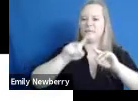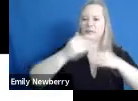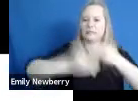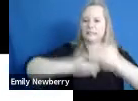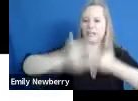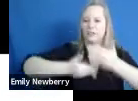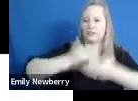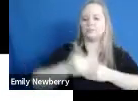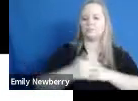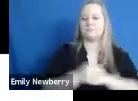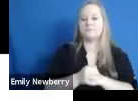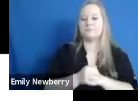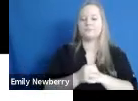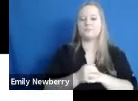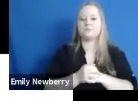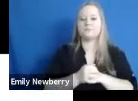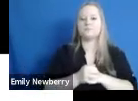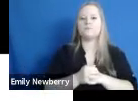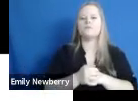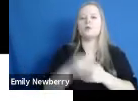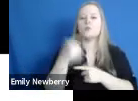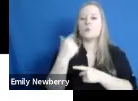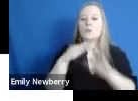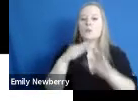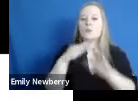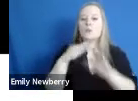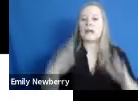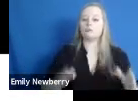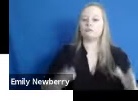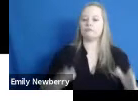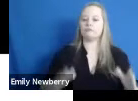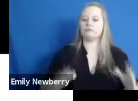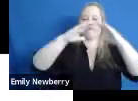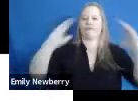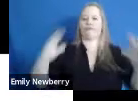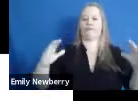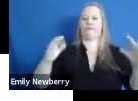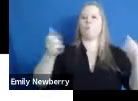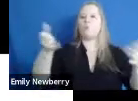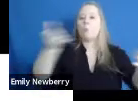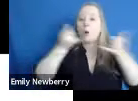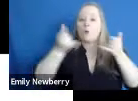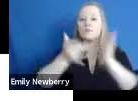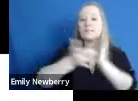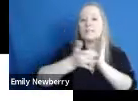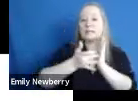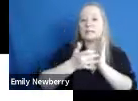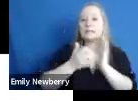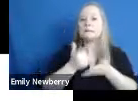yeah, hoop house constructions. We get some calls for technical assistance on this.